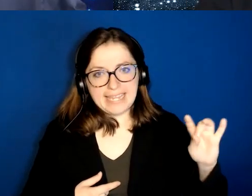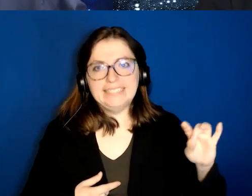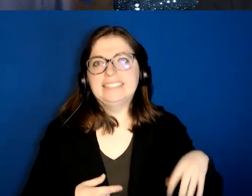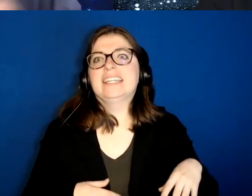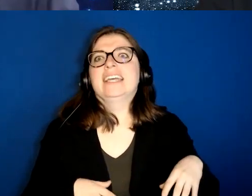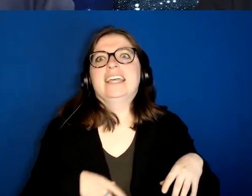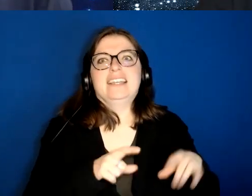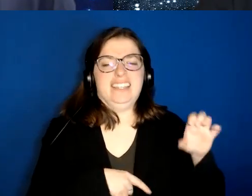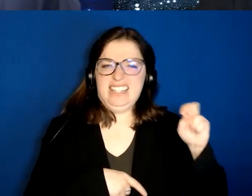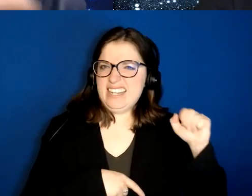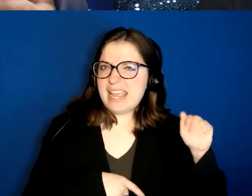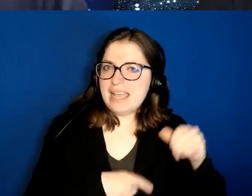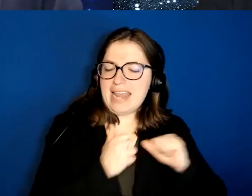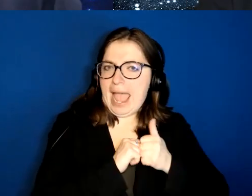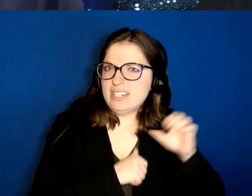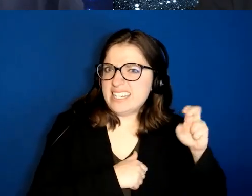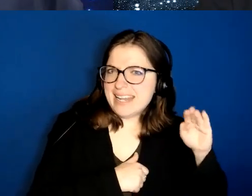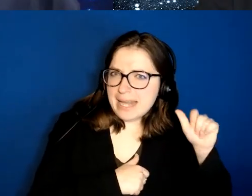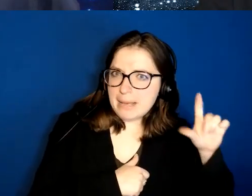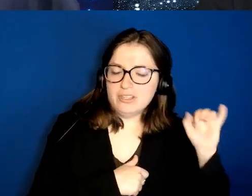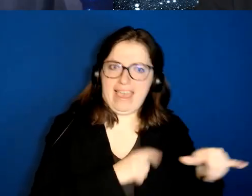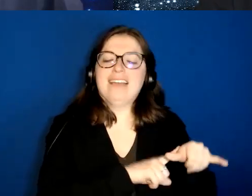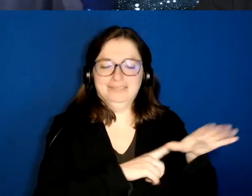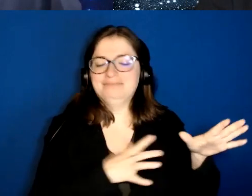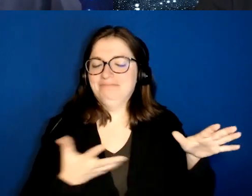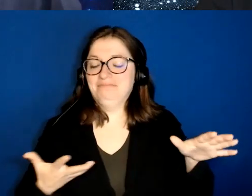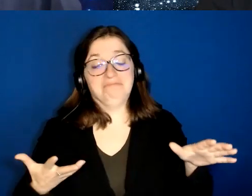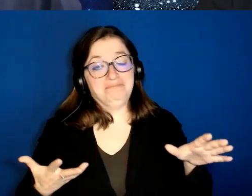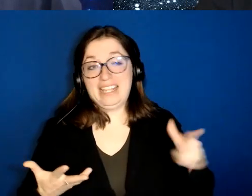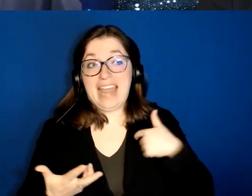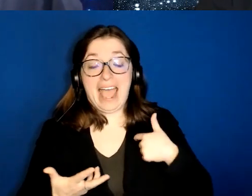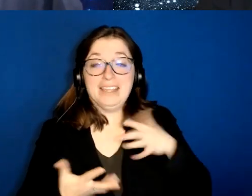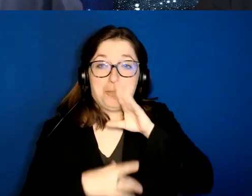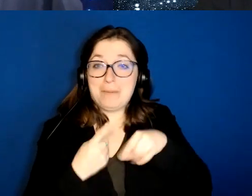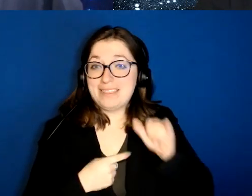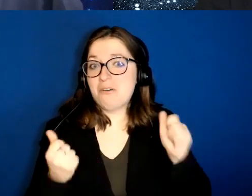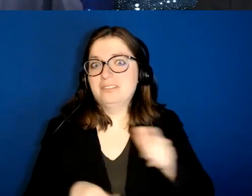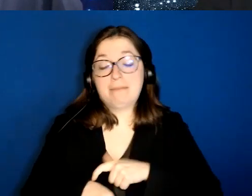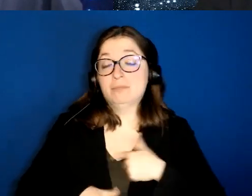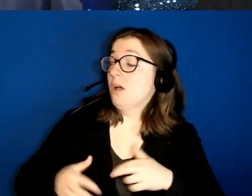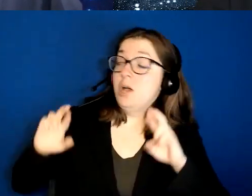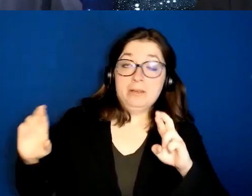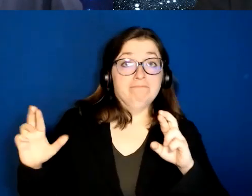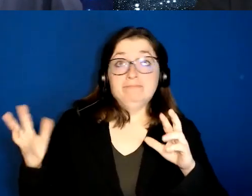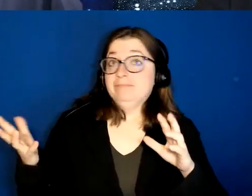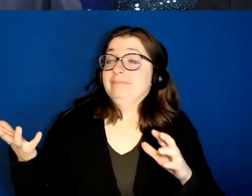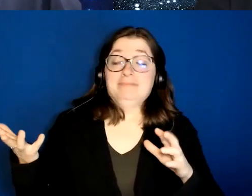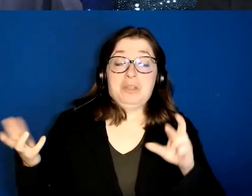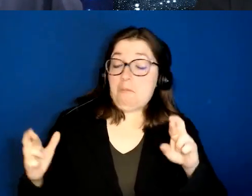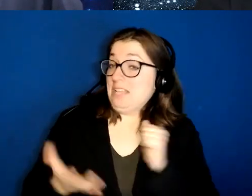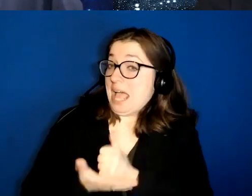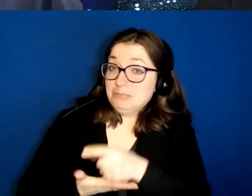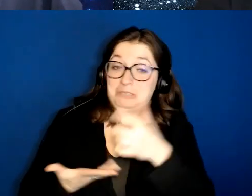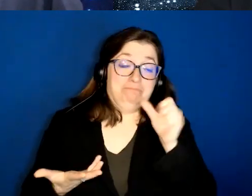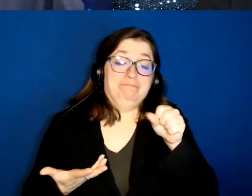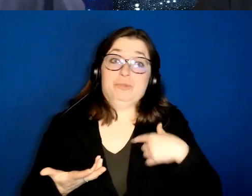that I refer to. Oh, thank yeah. Well, I'm glad if any of that stuff helps. This stuff is going all over the place now. You know, when I started, it